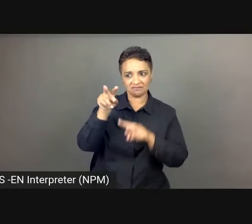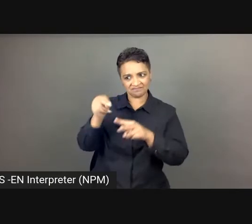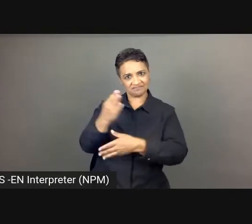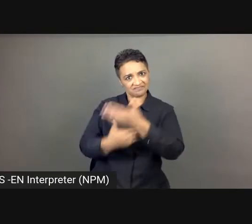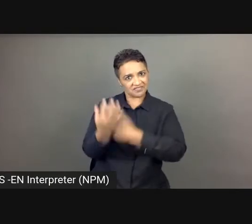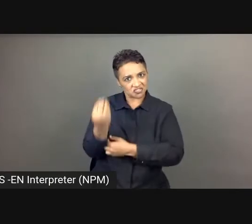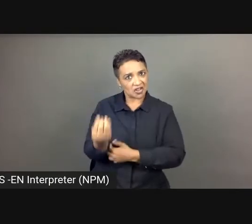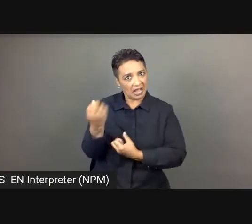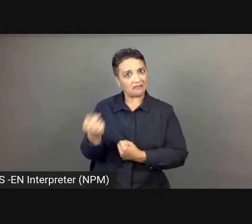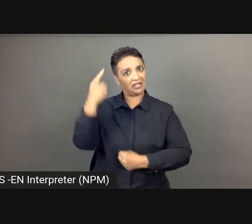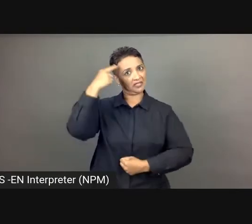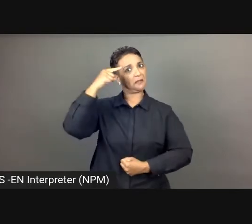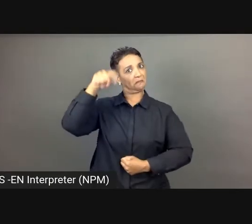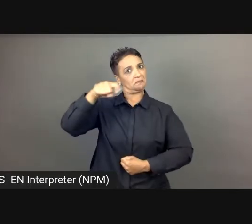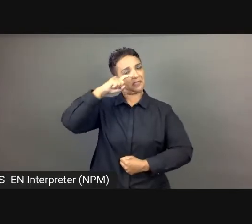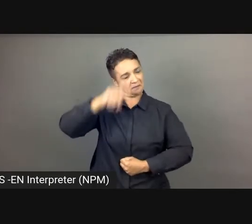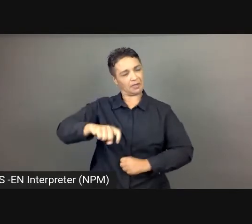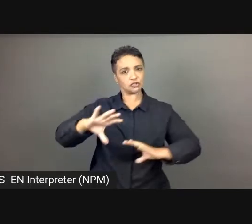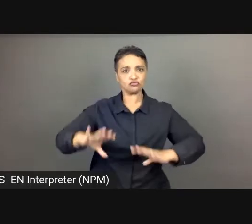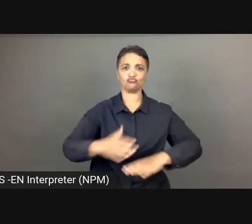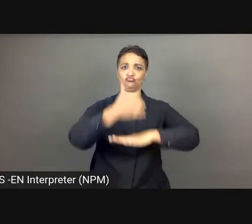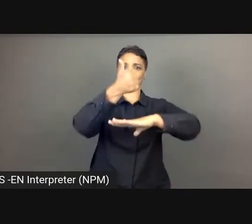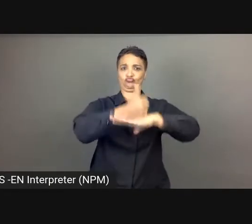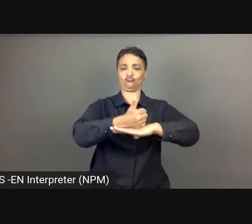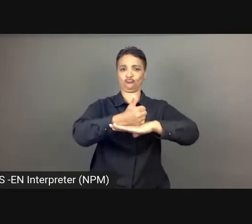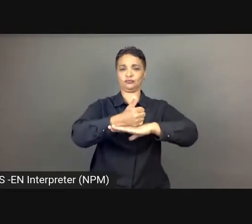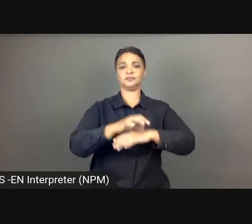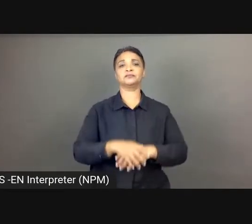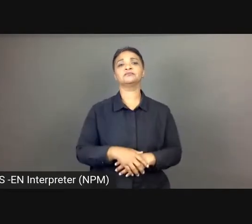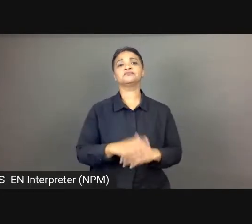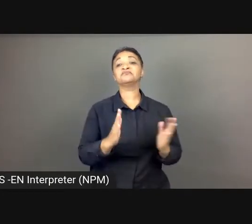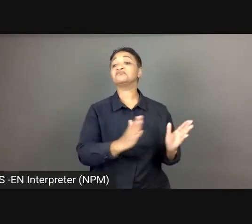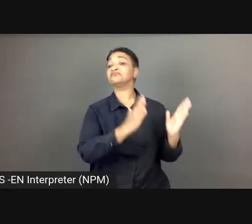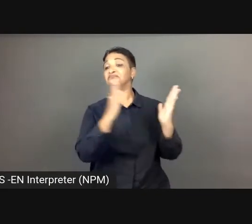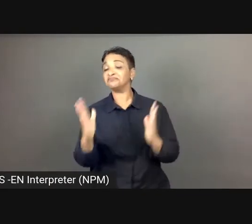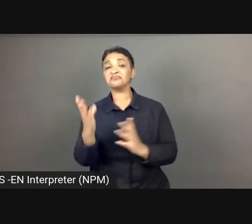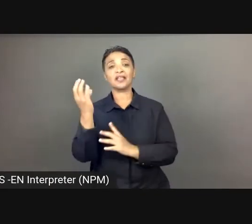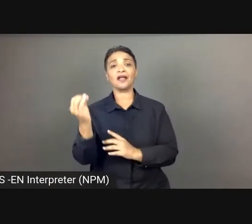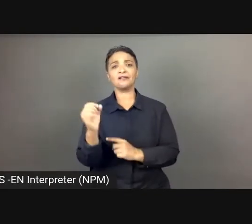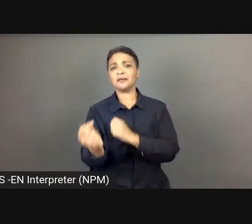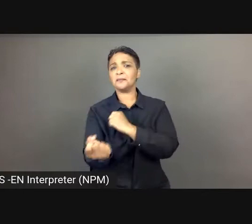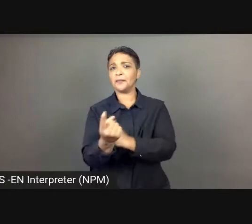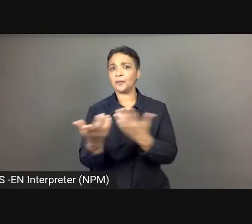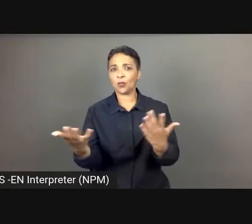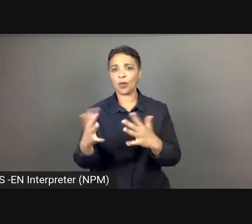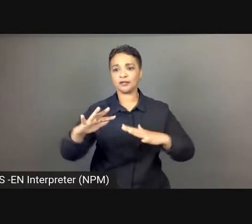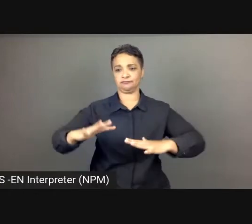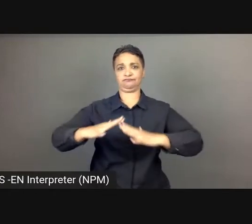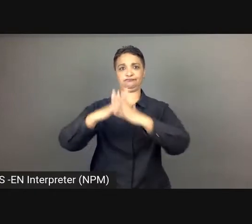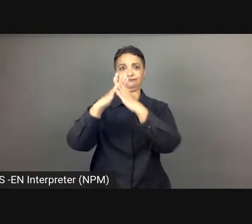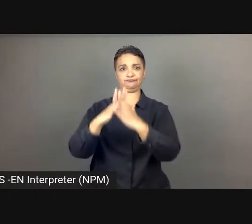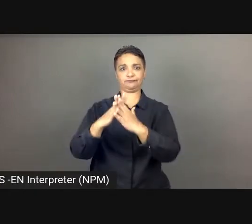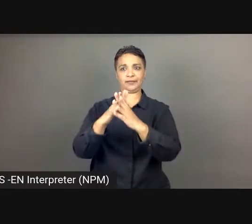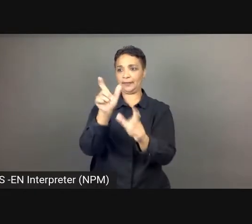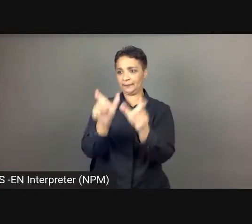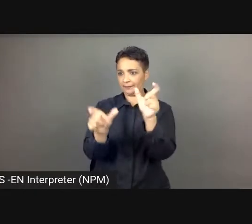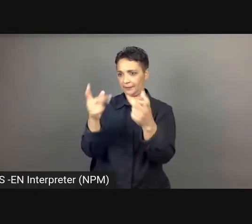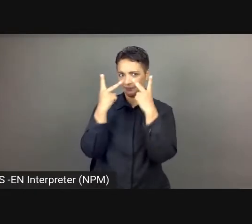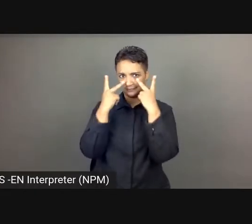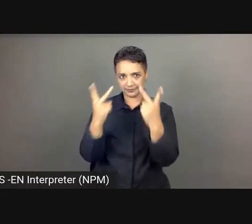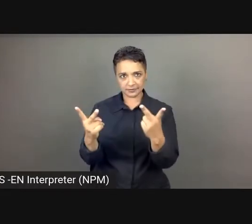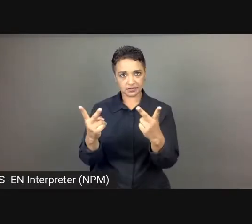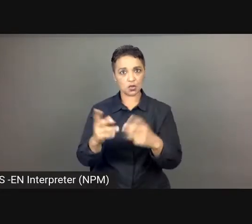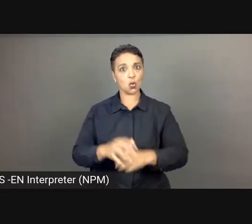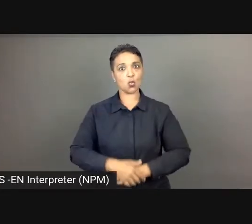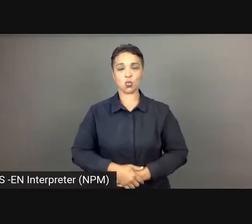that has been started through spontaneous kind of correlation. So people seeing that I'm affected